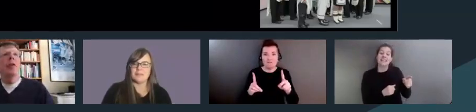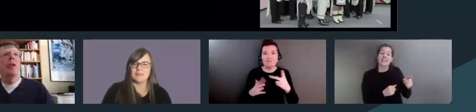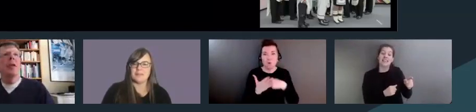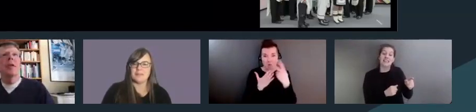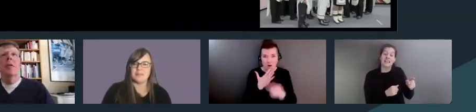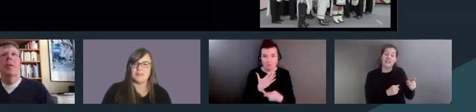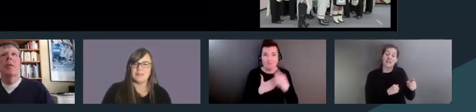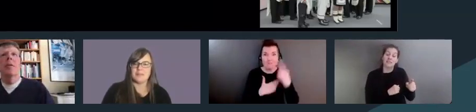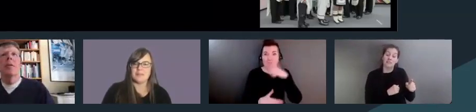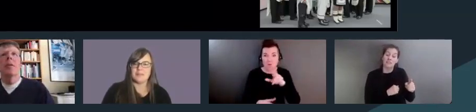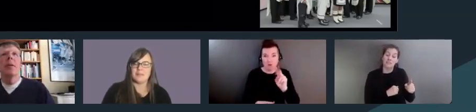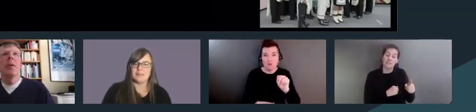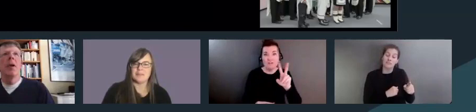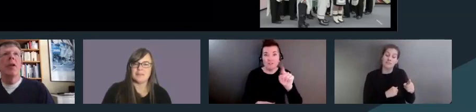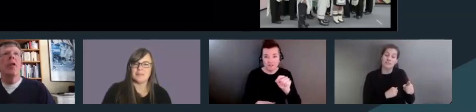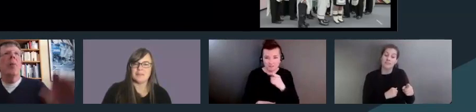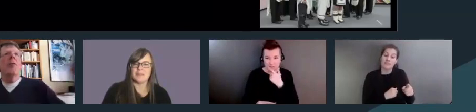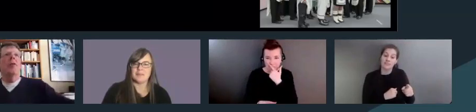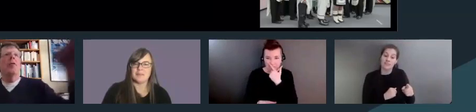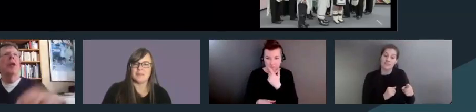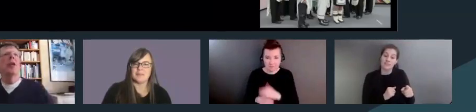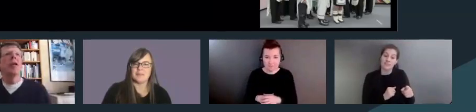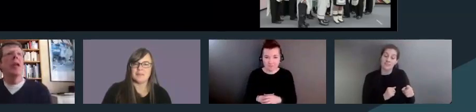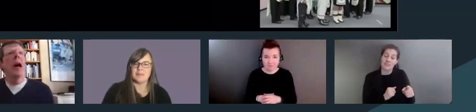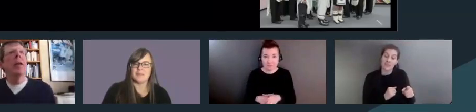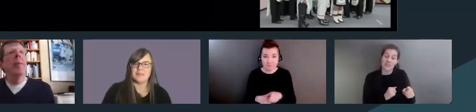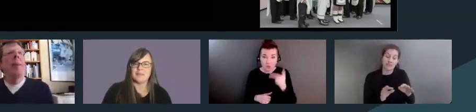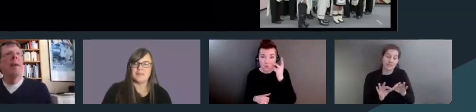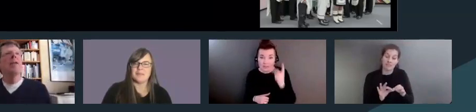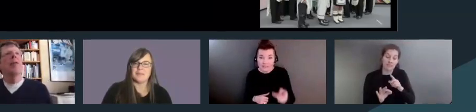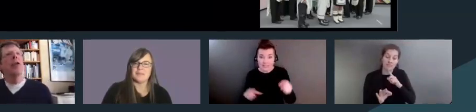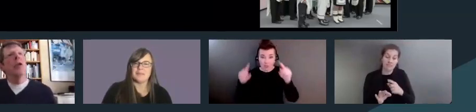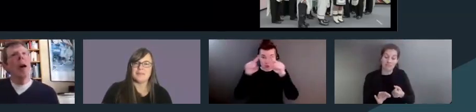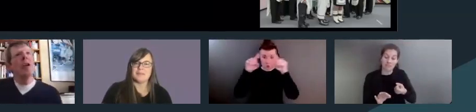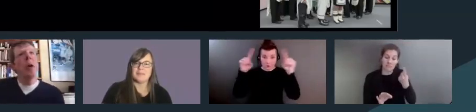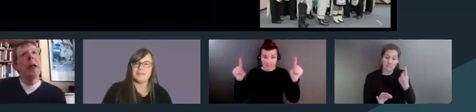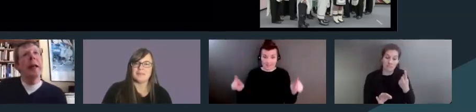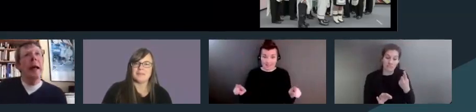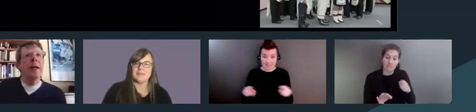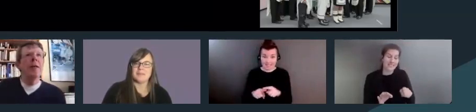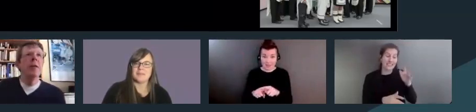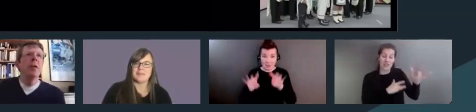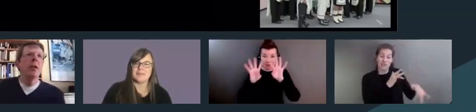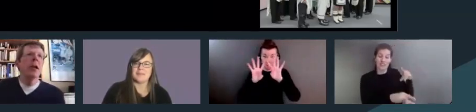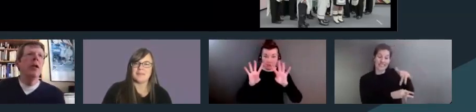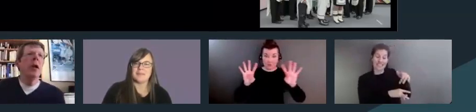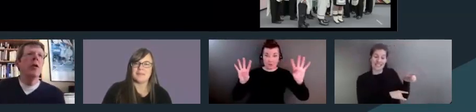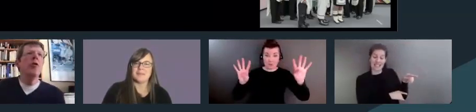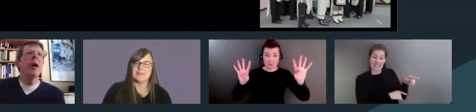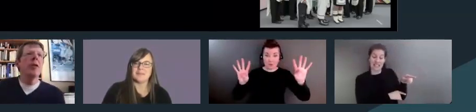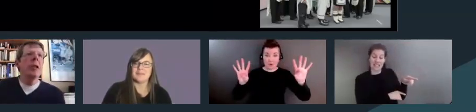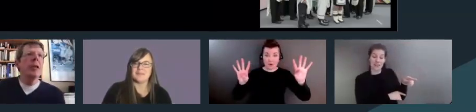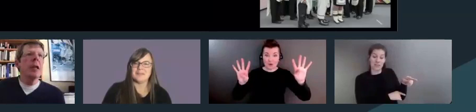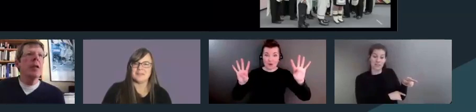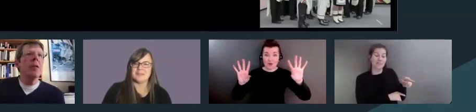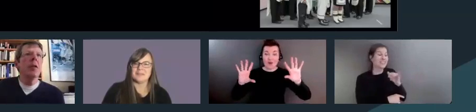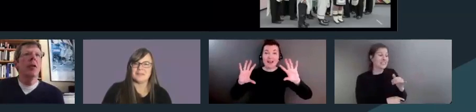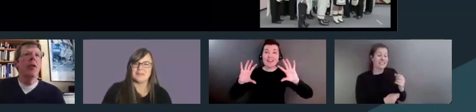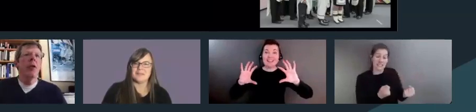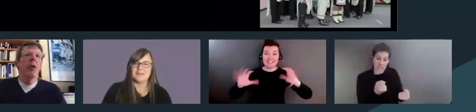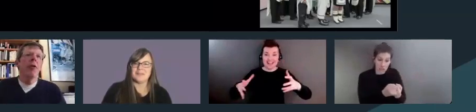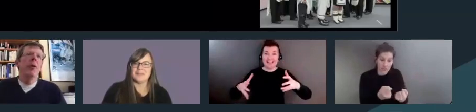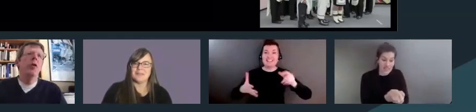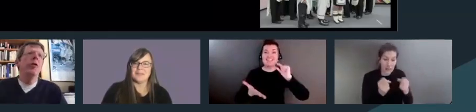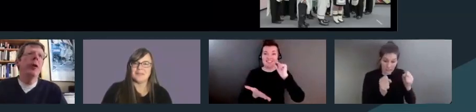I don't know if you can see that at the top of the screen and the slide is the first graduating class in